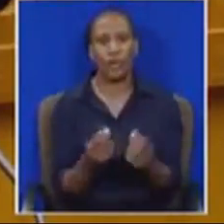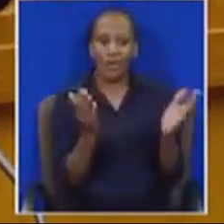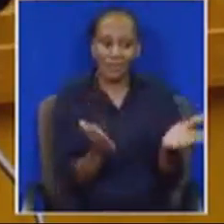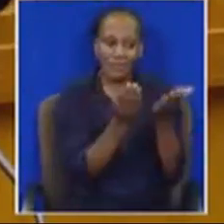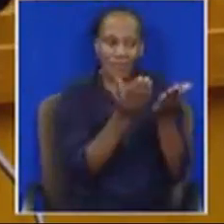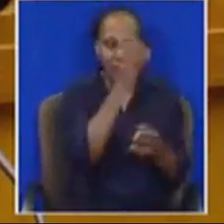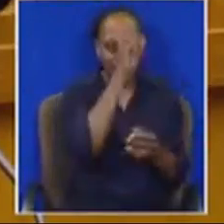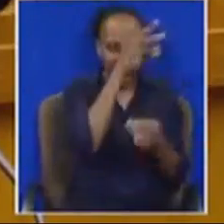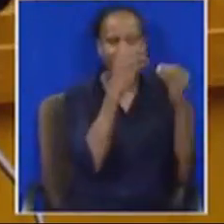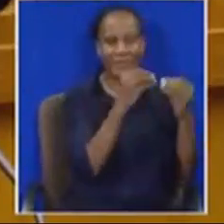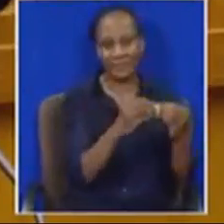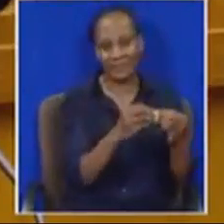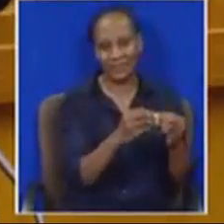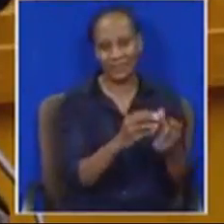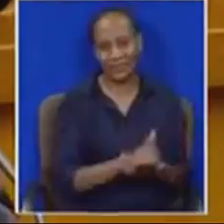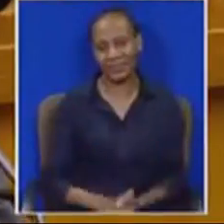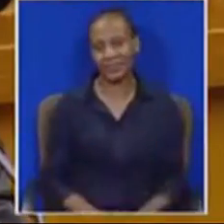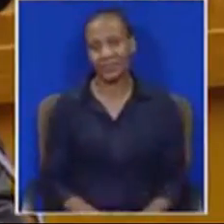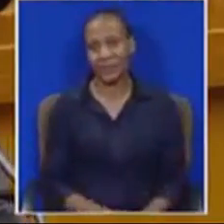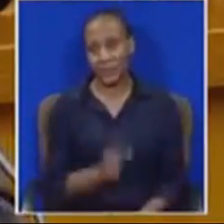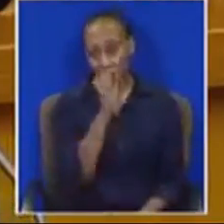our economy.